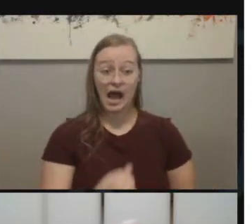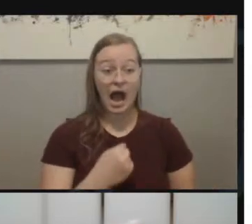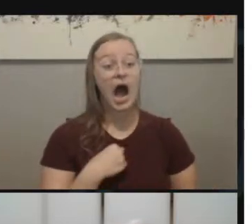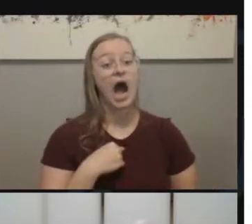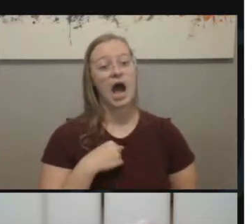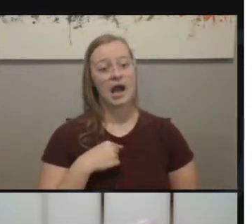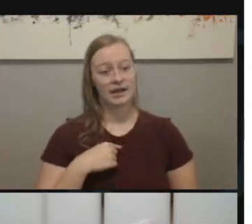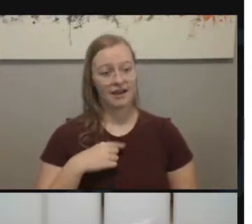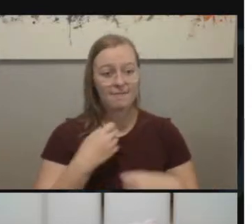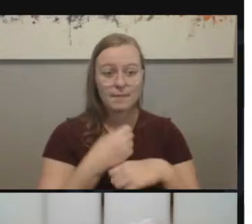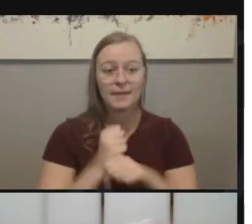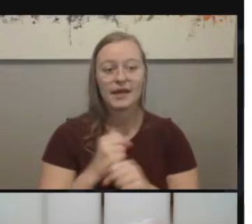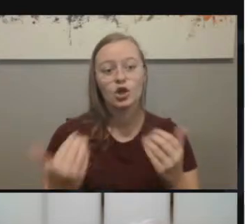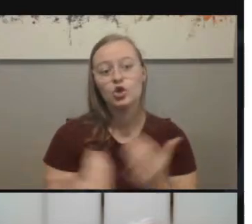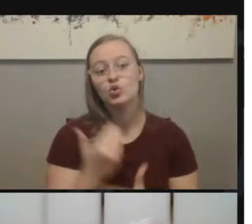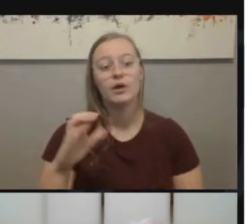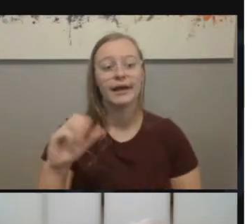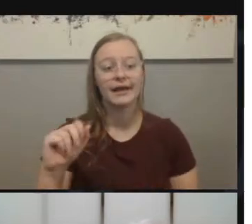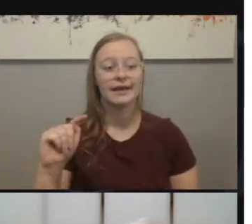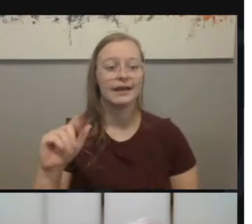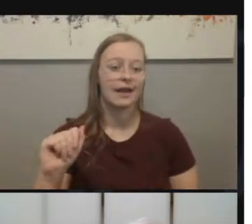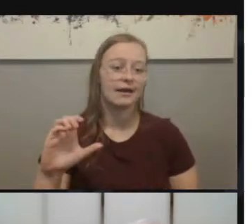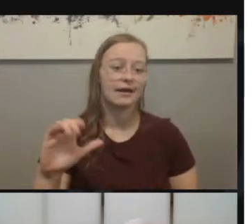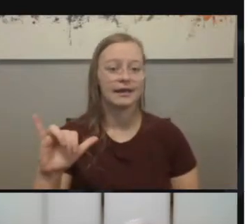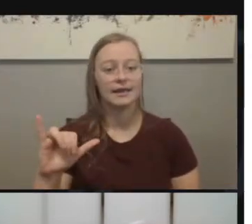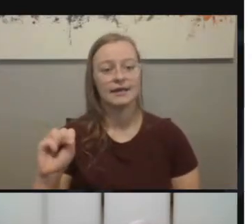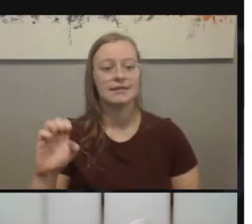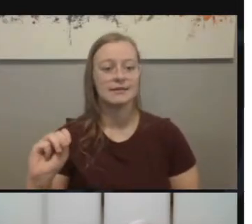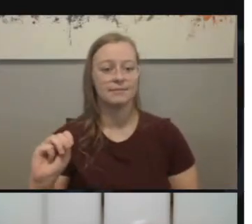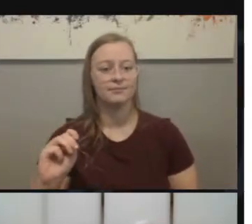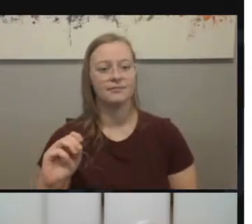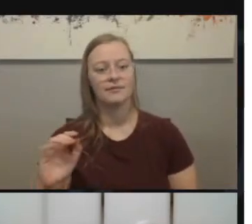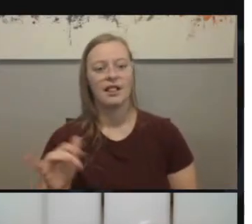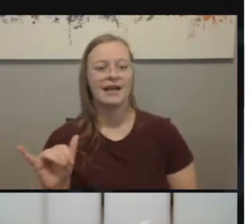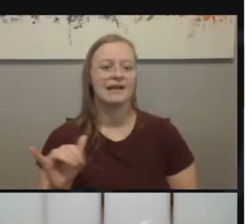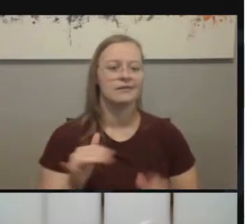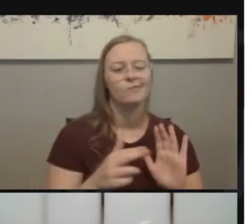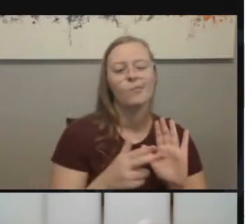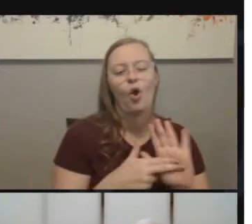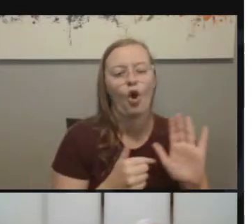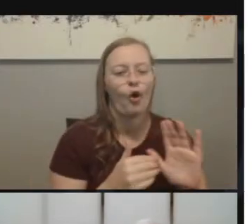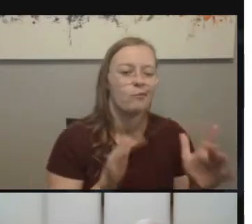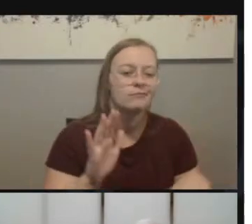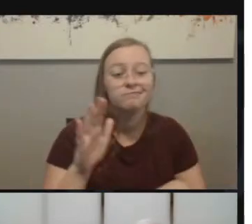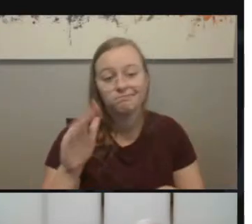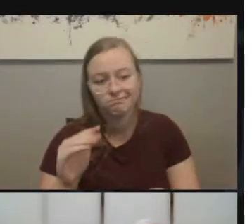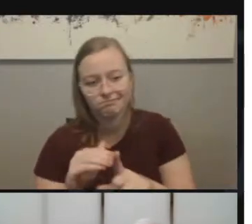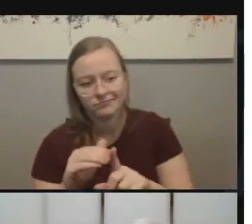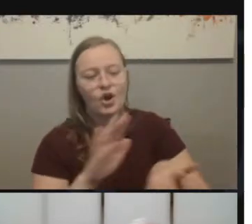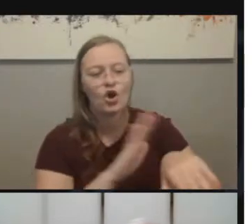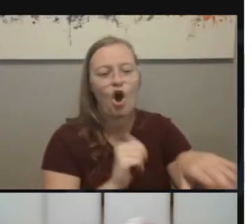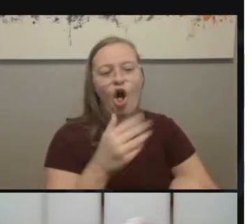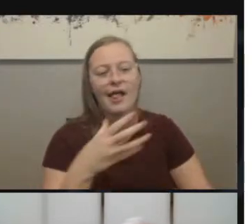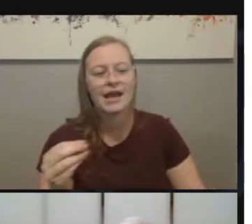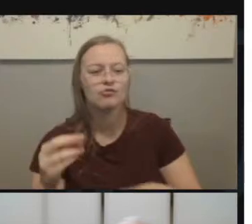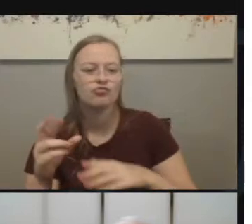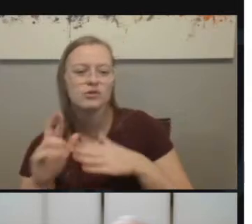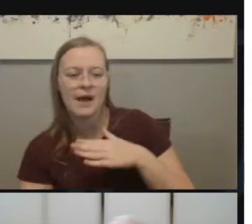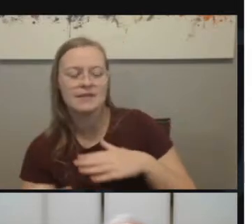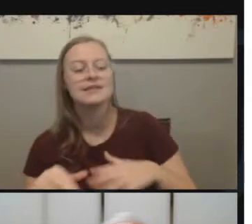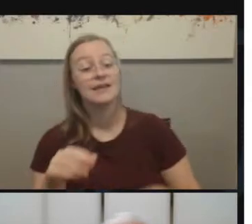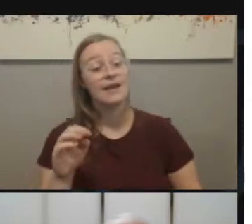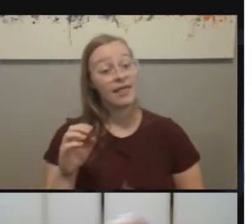new catechism, and it's a kind of call and response, and the editor is giving us the